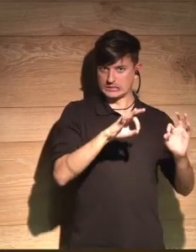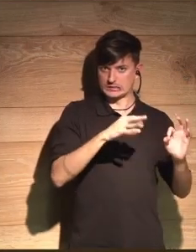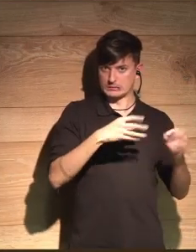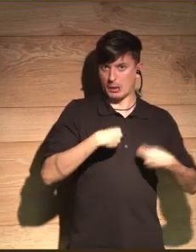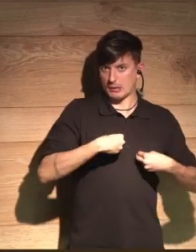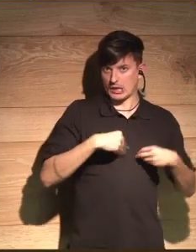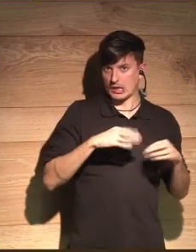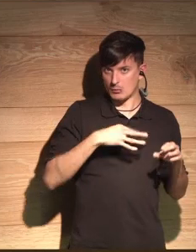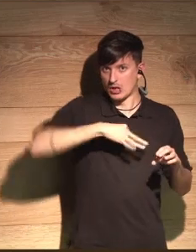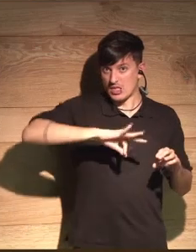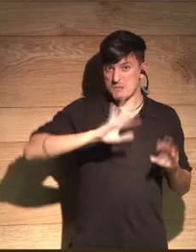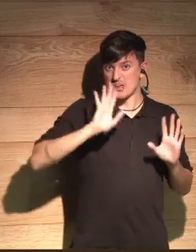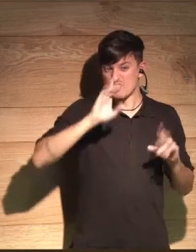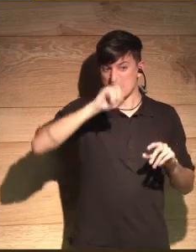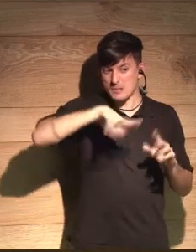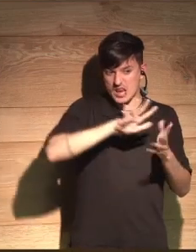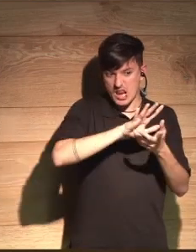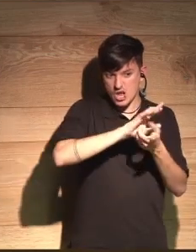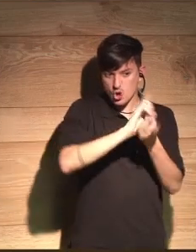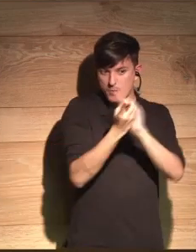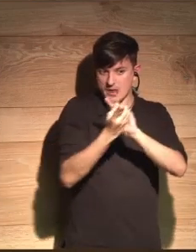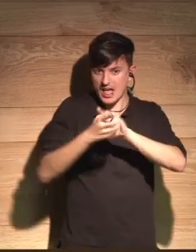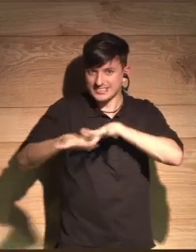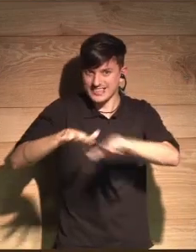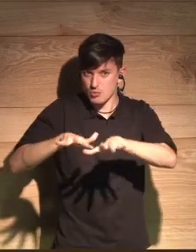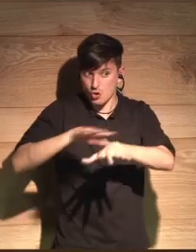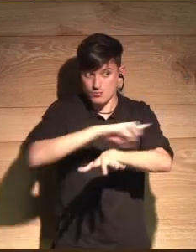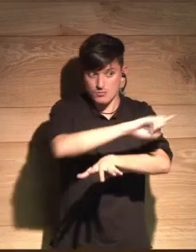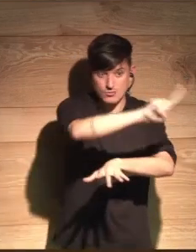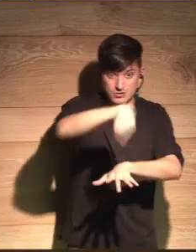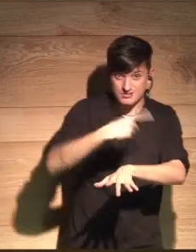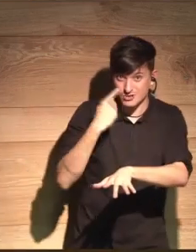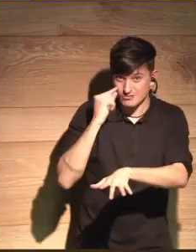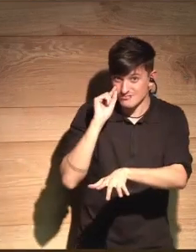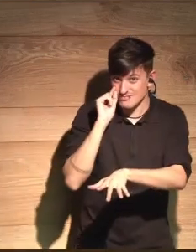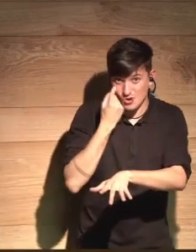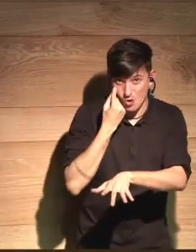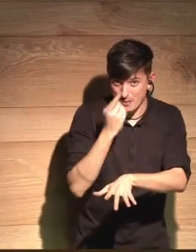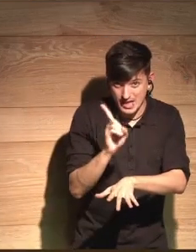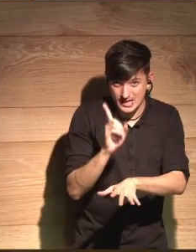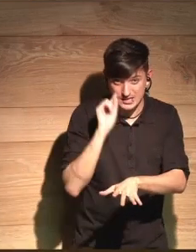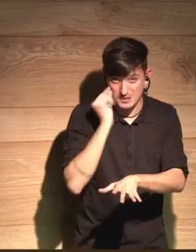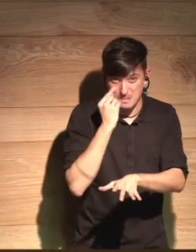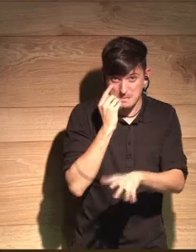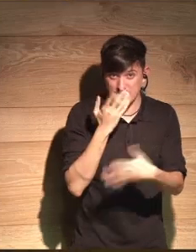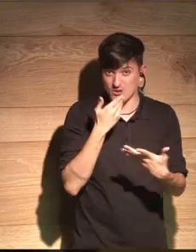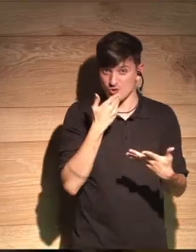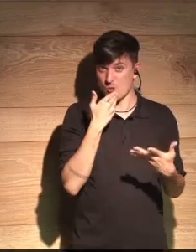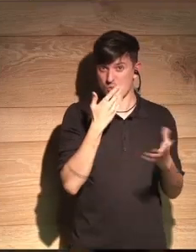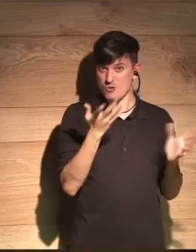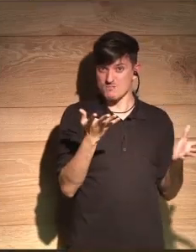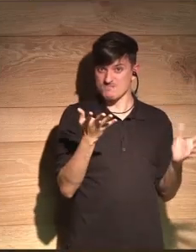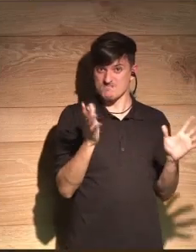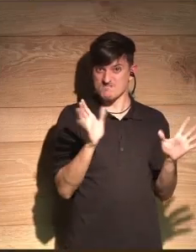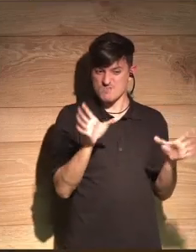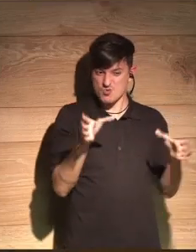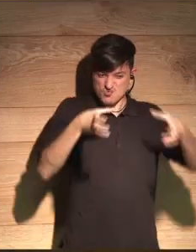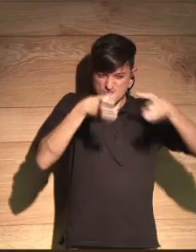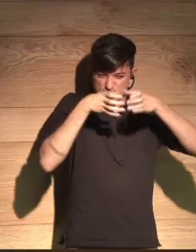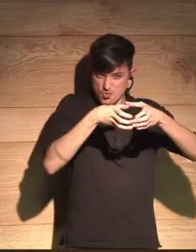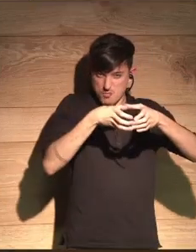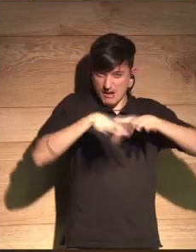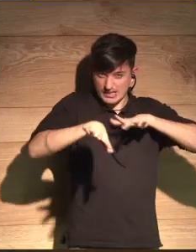this can work, but this can also become an asset. We don't see it, but it is like a kind of